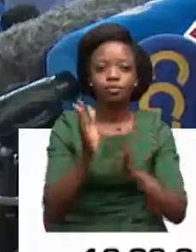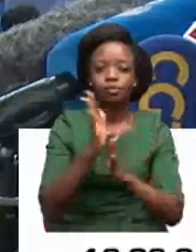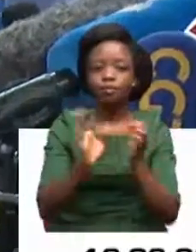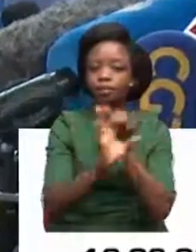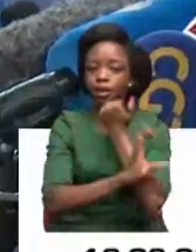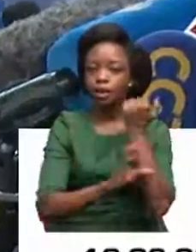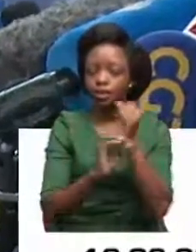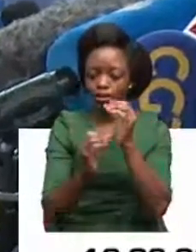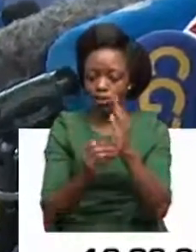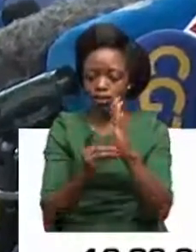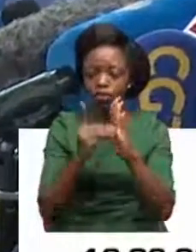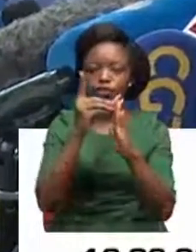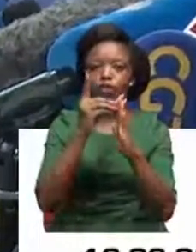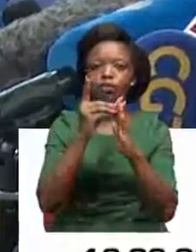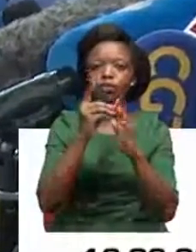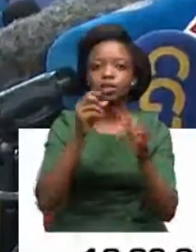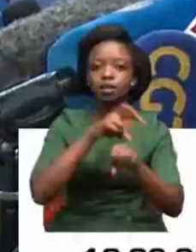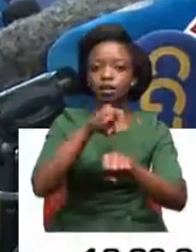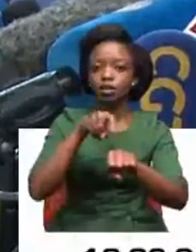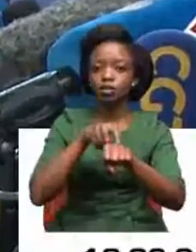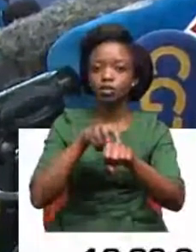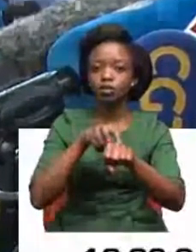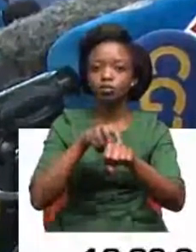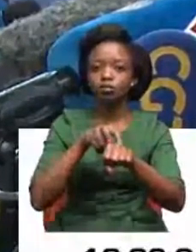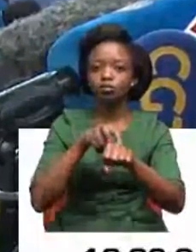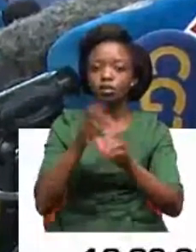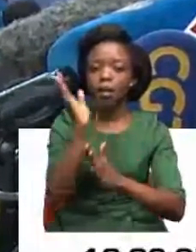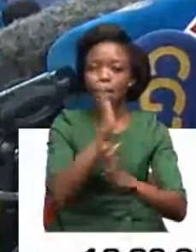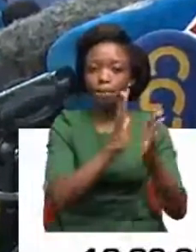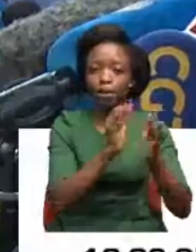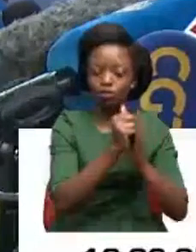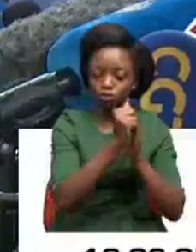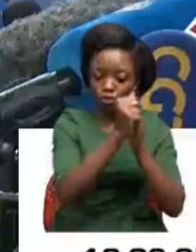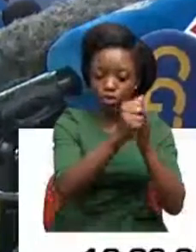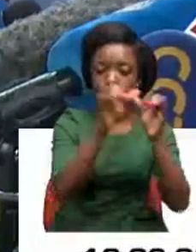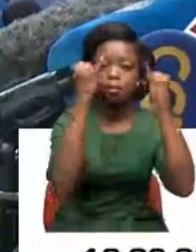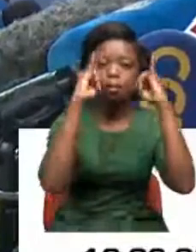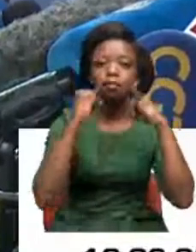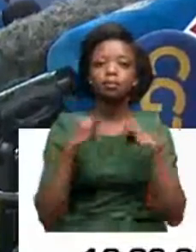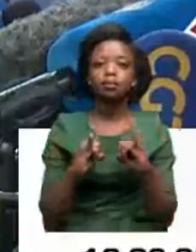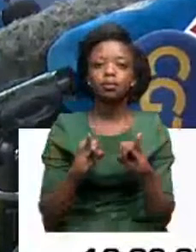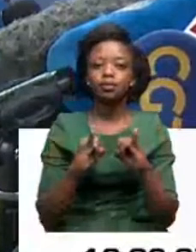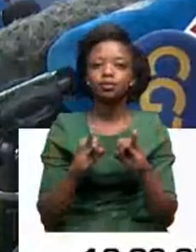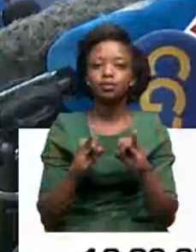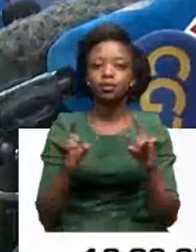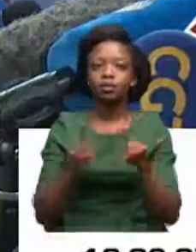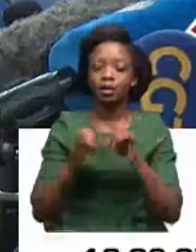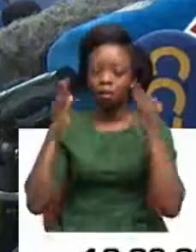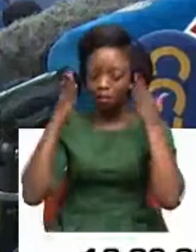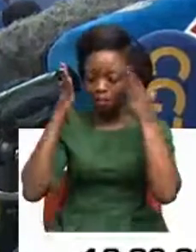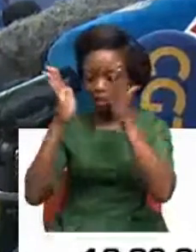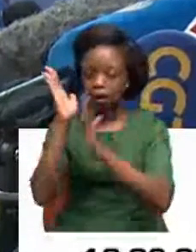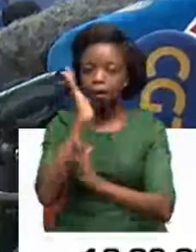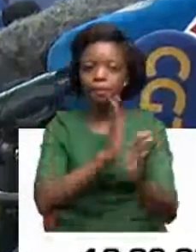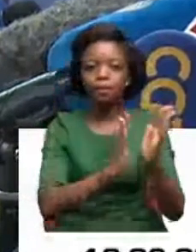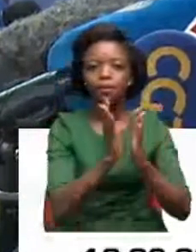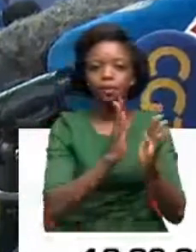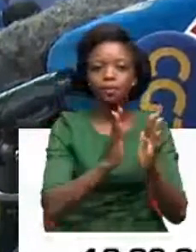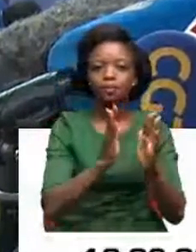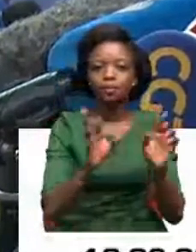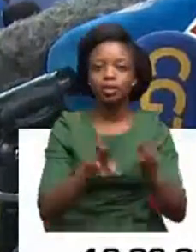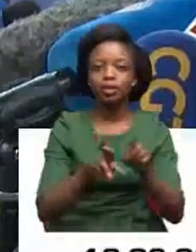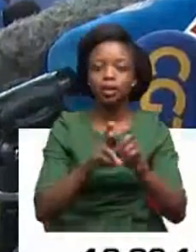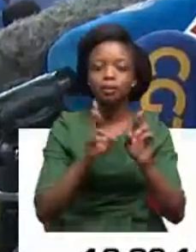has developed a national contingency plan to guide implementation of priority preparedness and